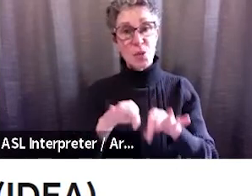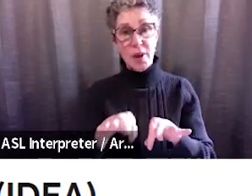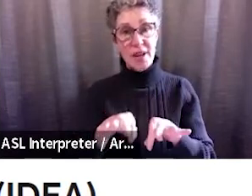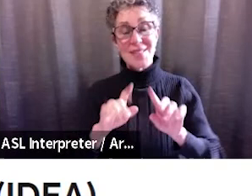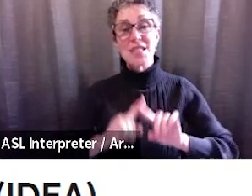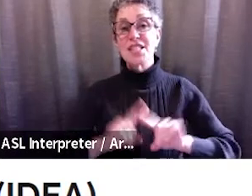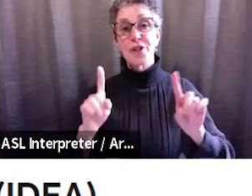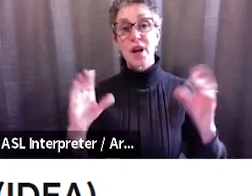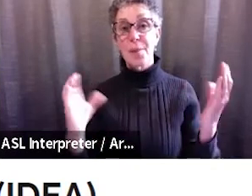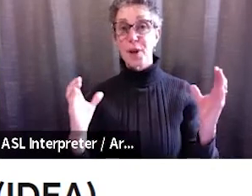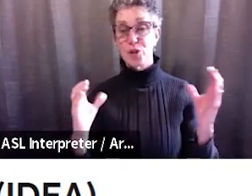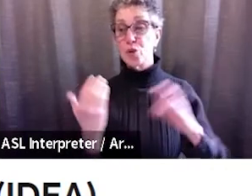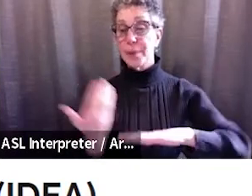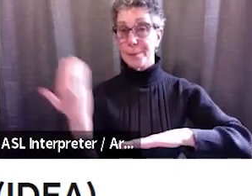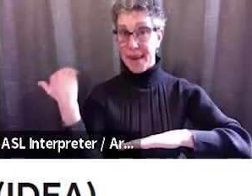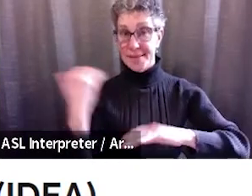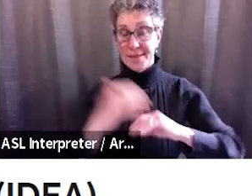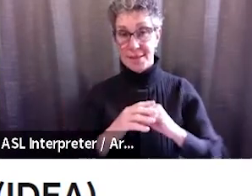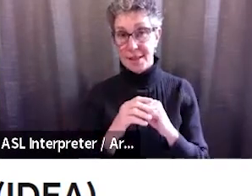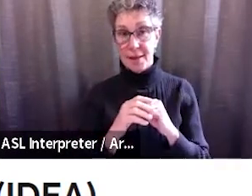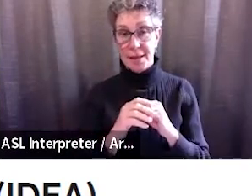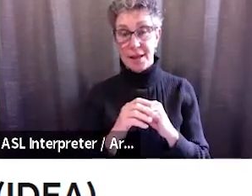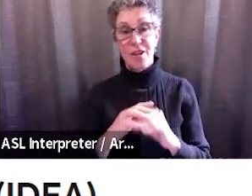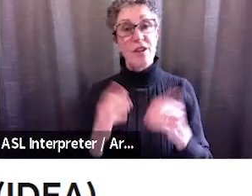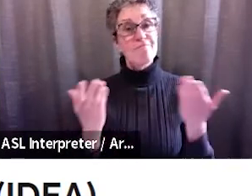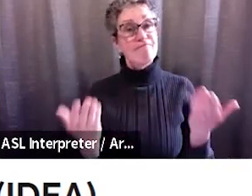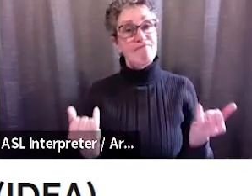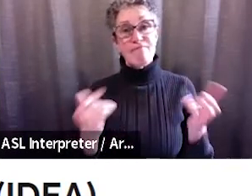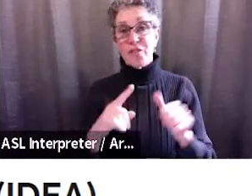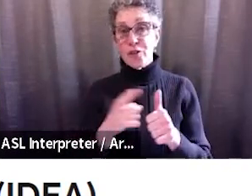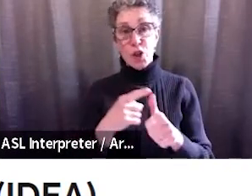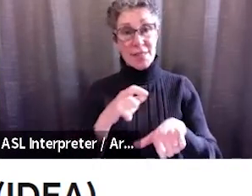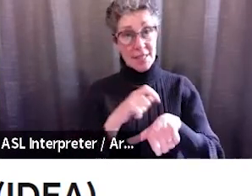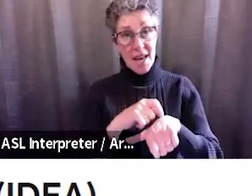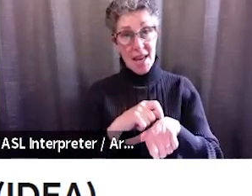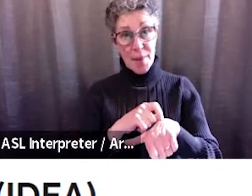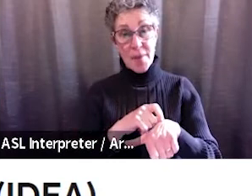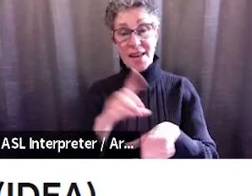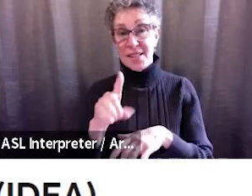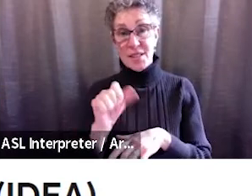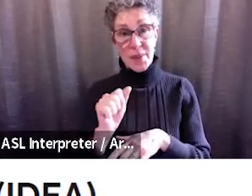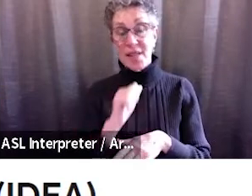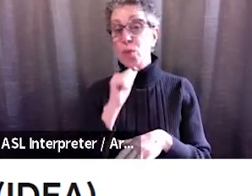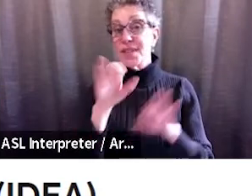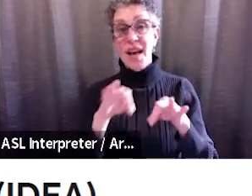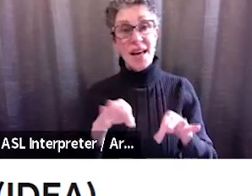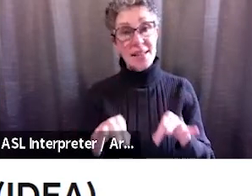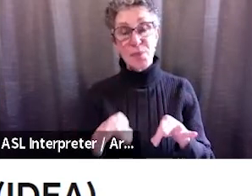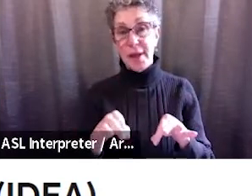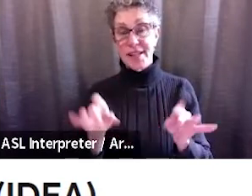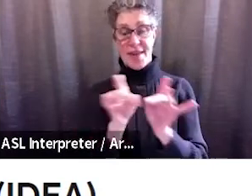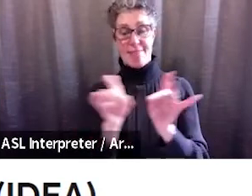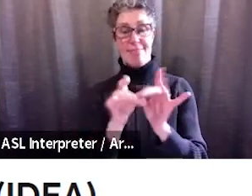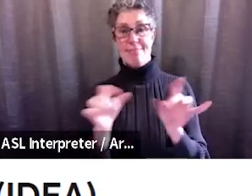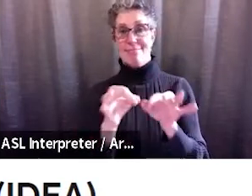been defined in the past. For the first time, a disability was not defined in a negative way. This was a